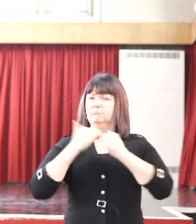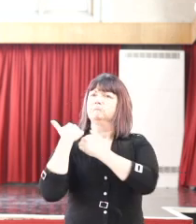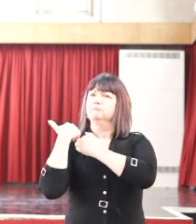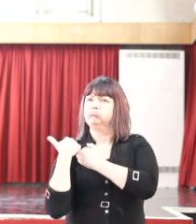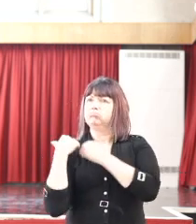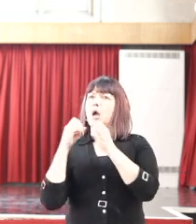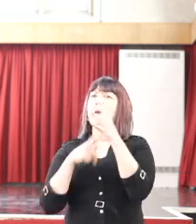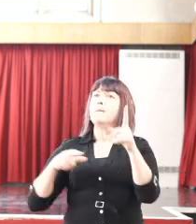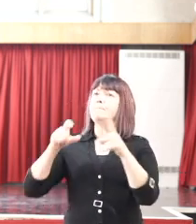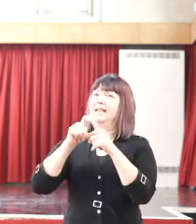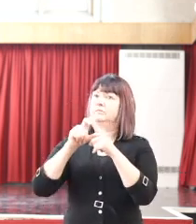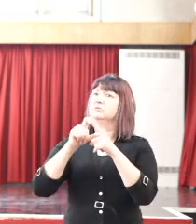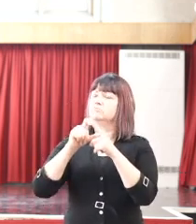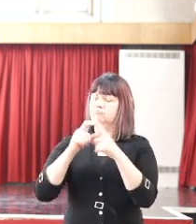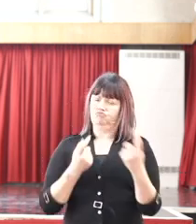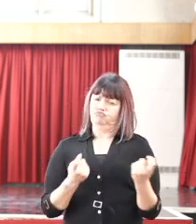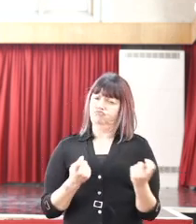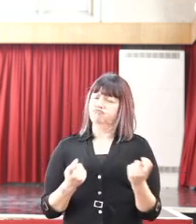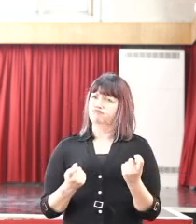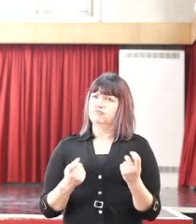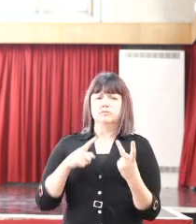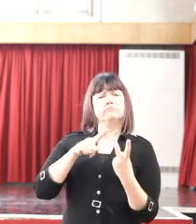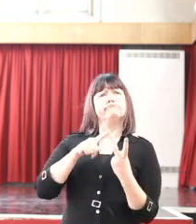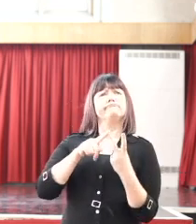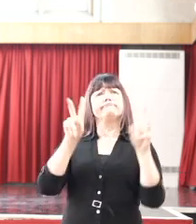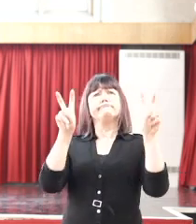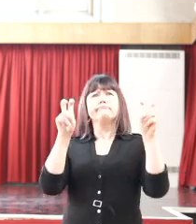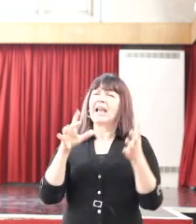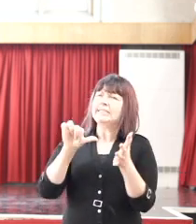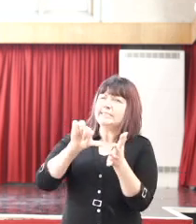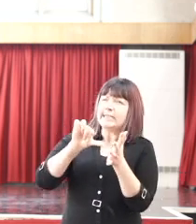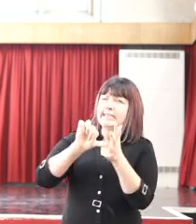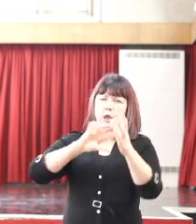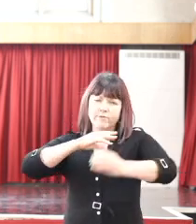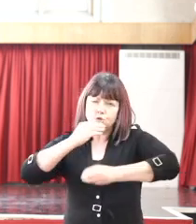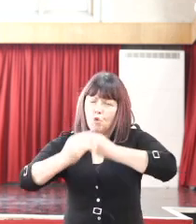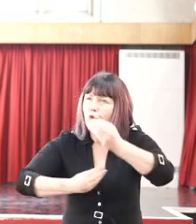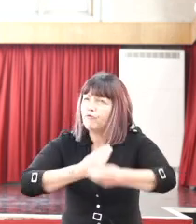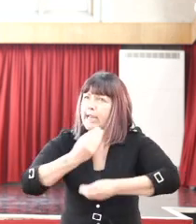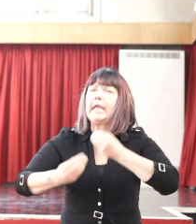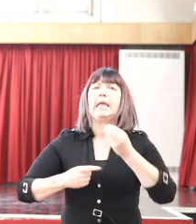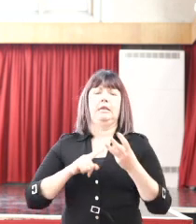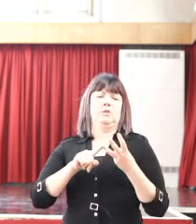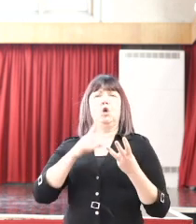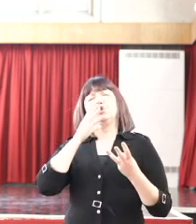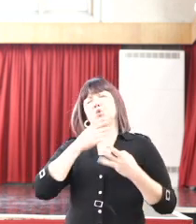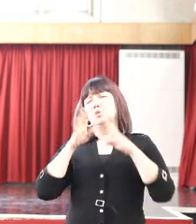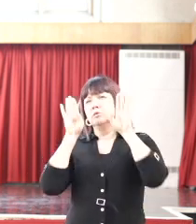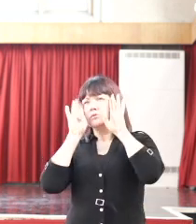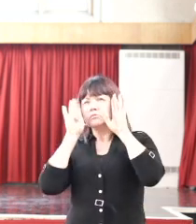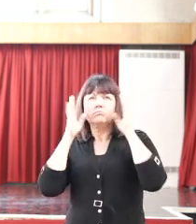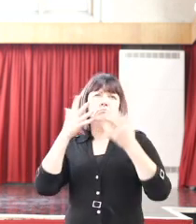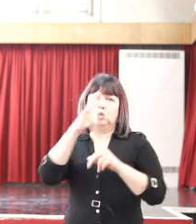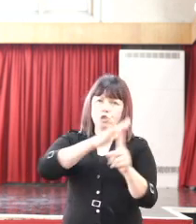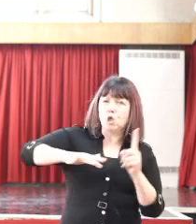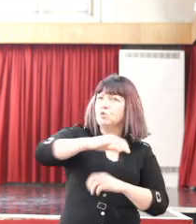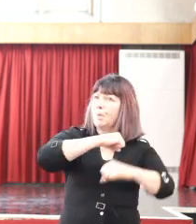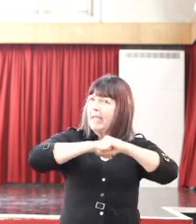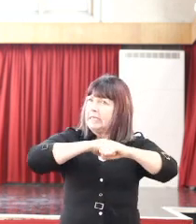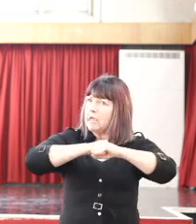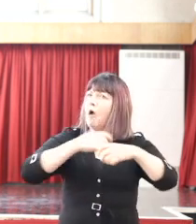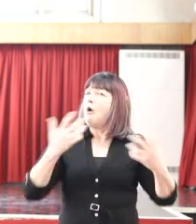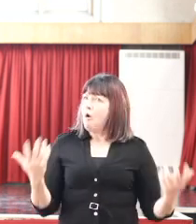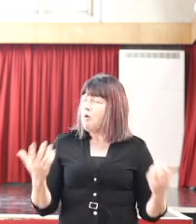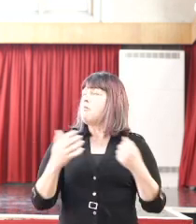we do other pieces such as the City of Stories, the branding of the city, social media, the Norwich map. We